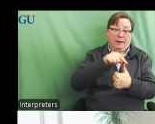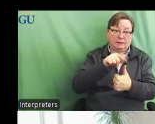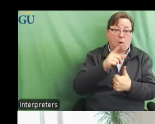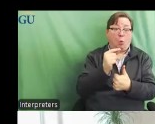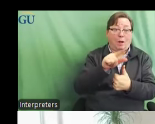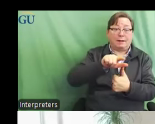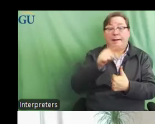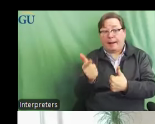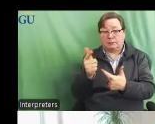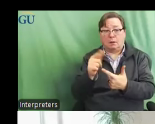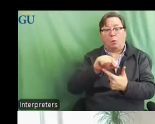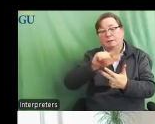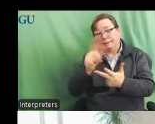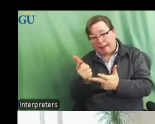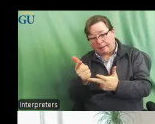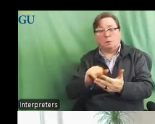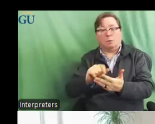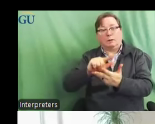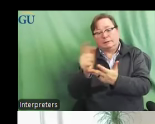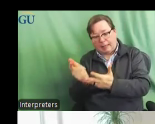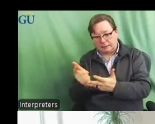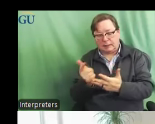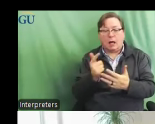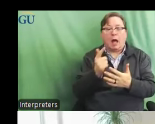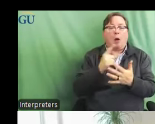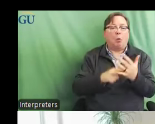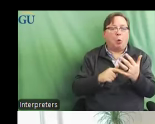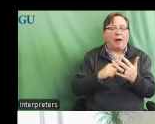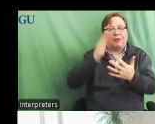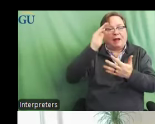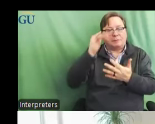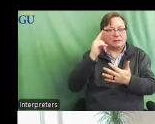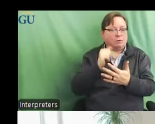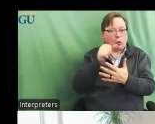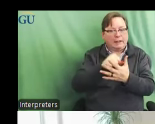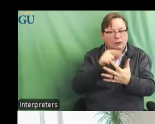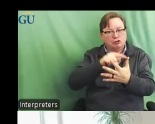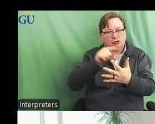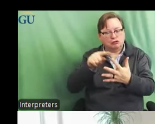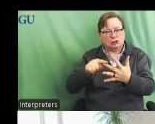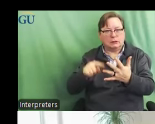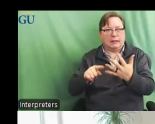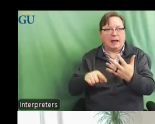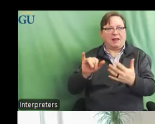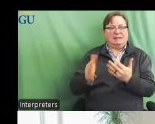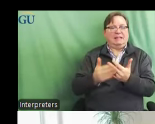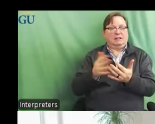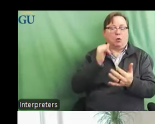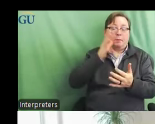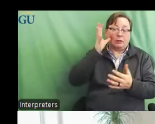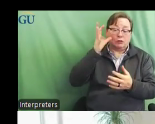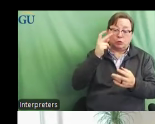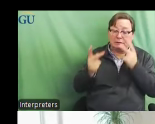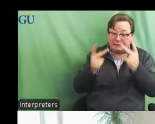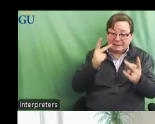steps are, what the expectations are, and it's easy for parents to kind of see, read, and visualize,